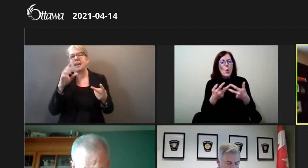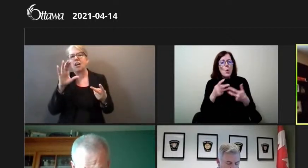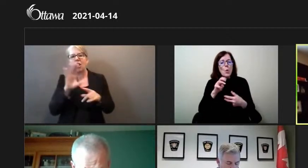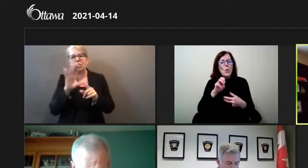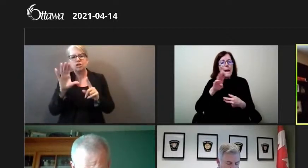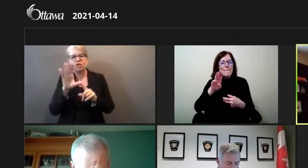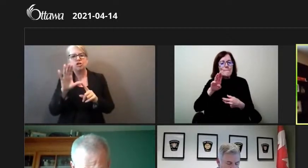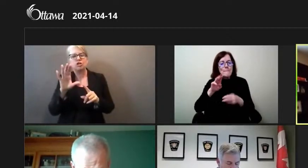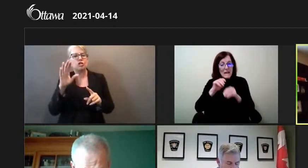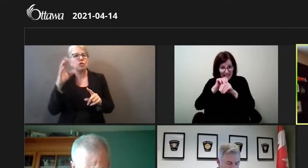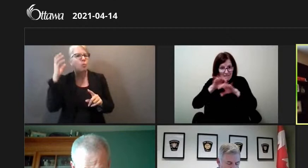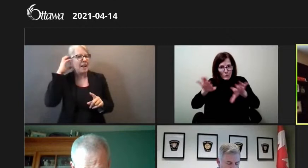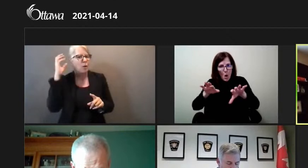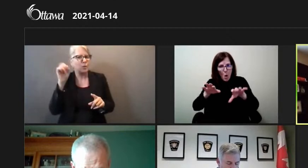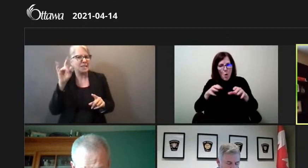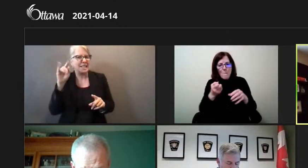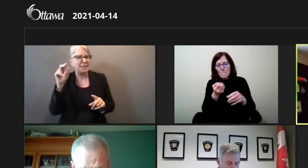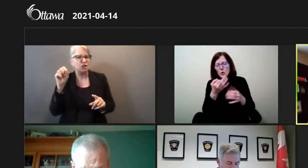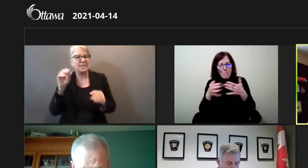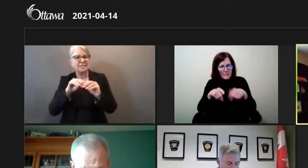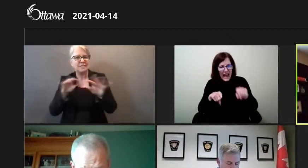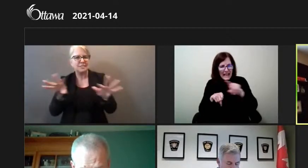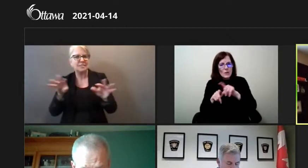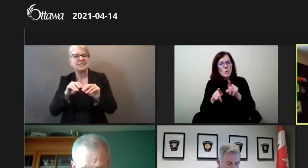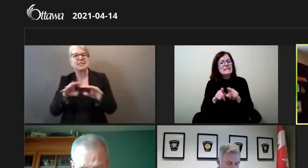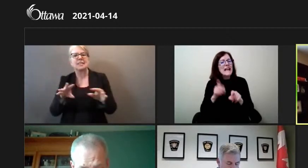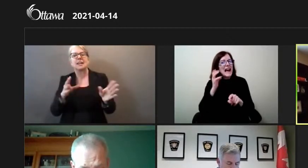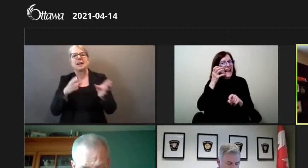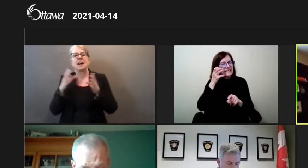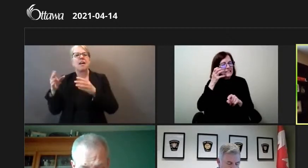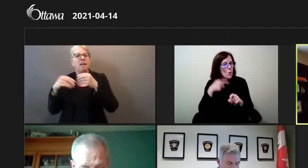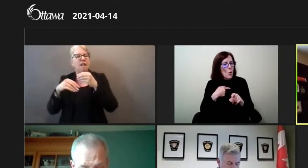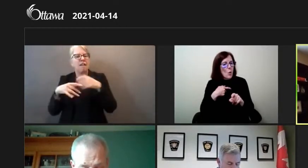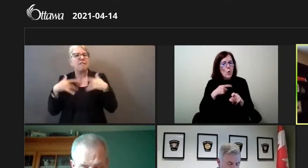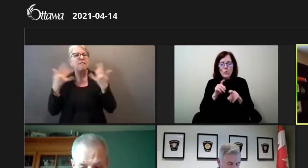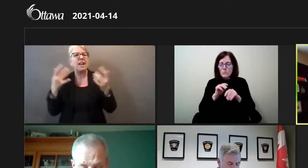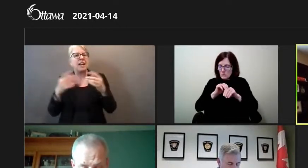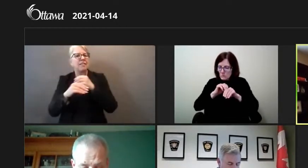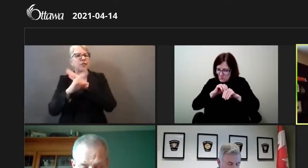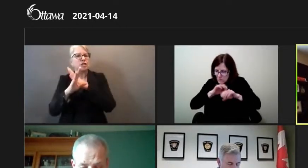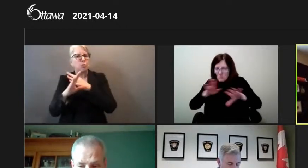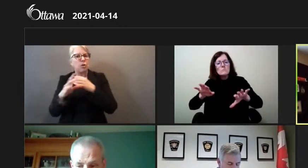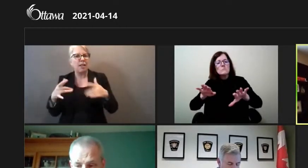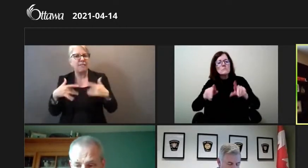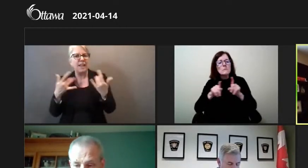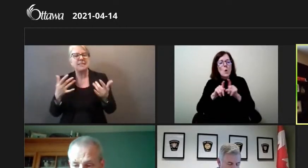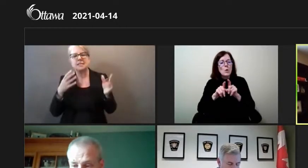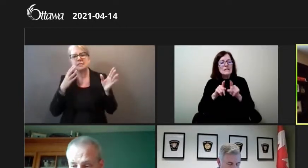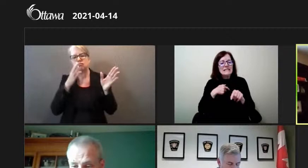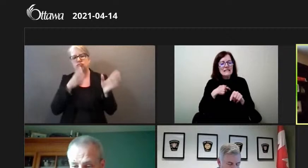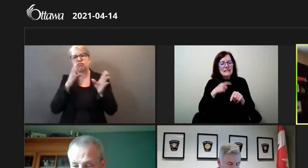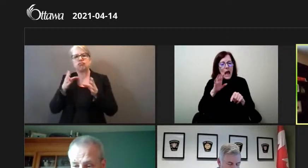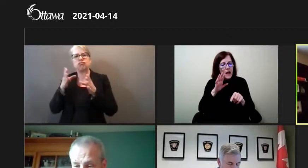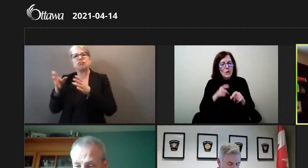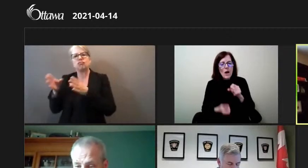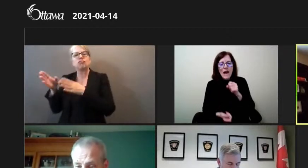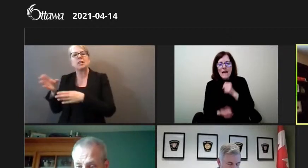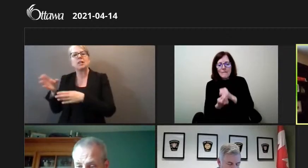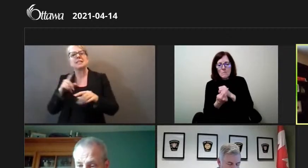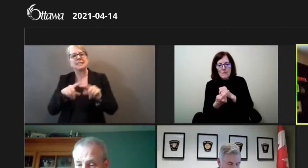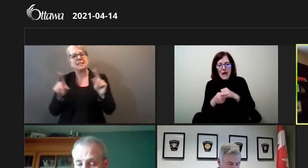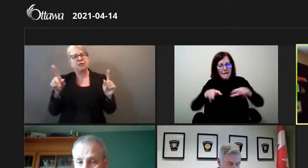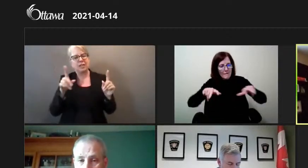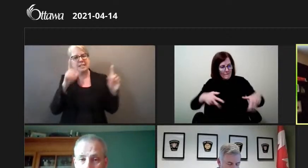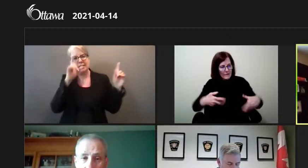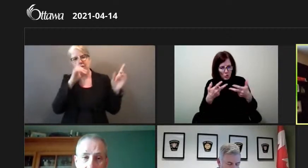stations, having virtual events. You know, there's a whole series of different strategies